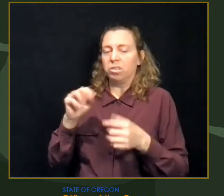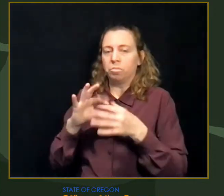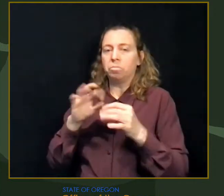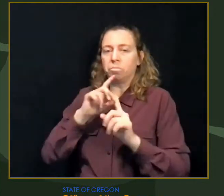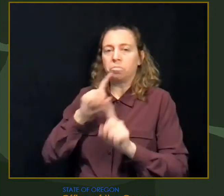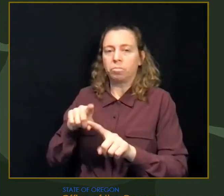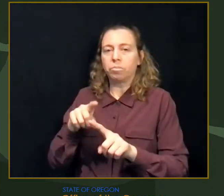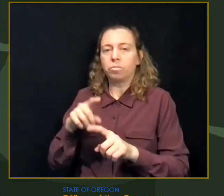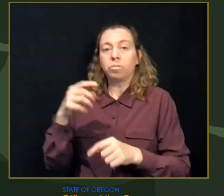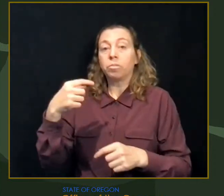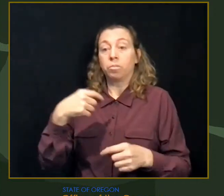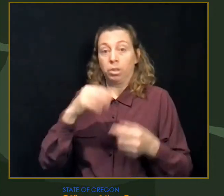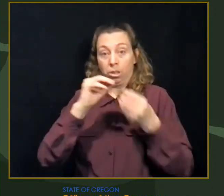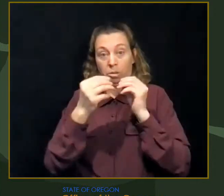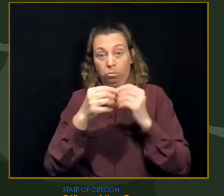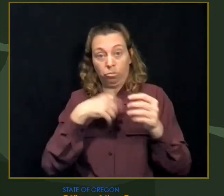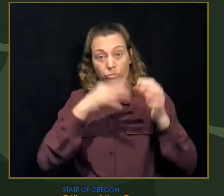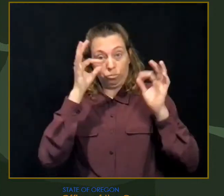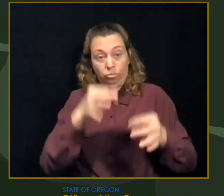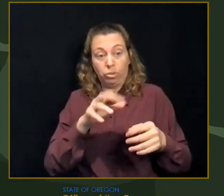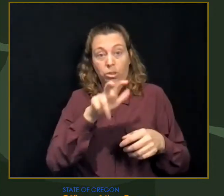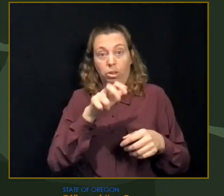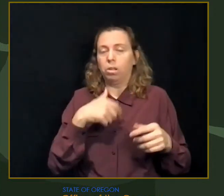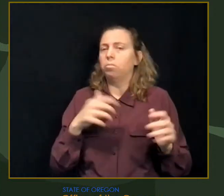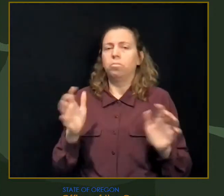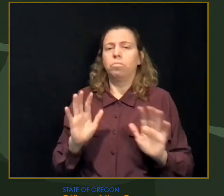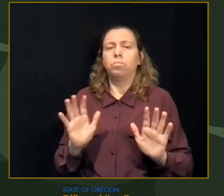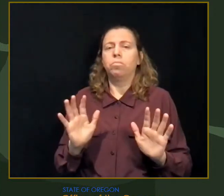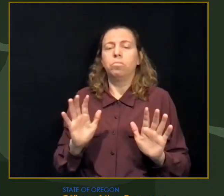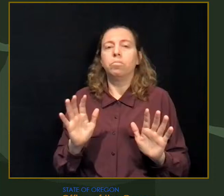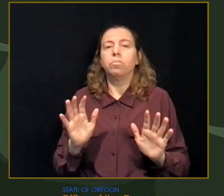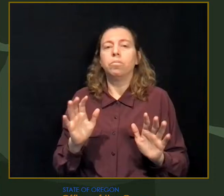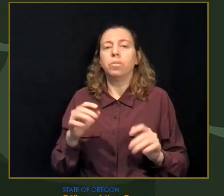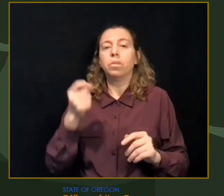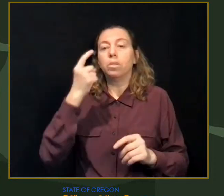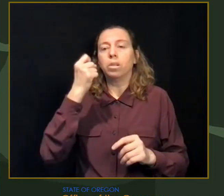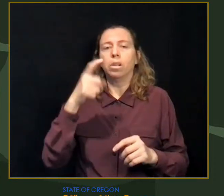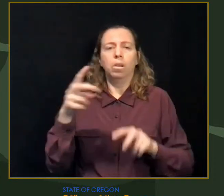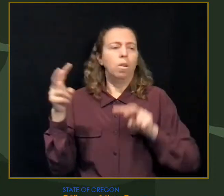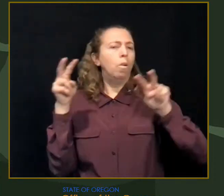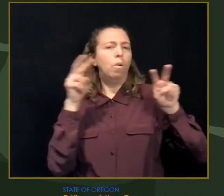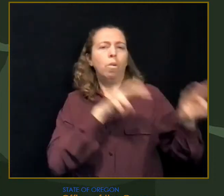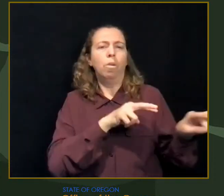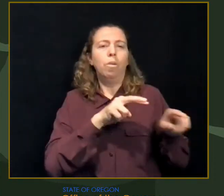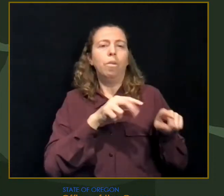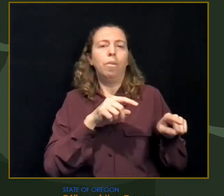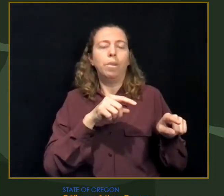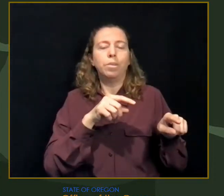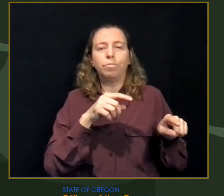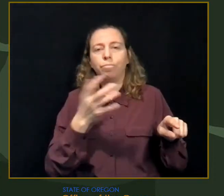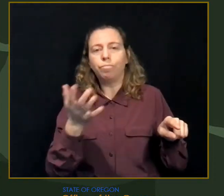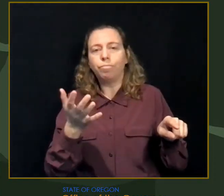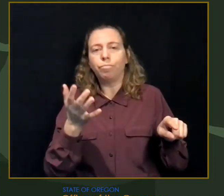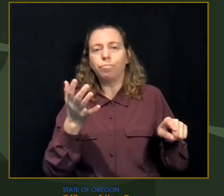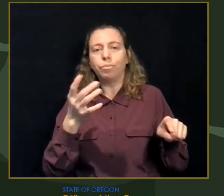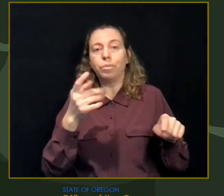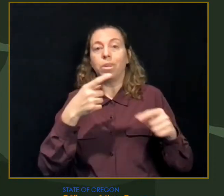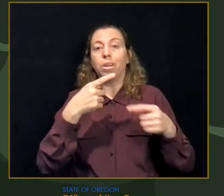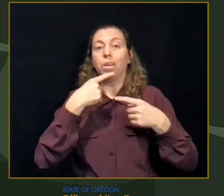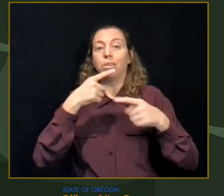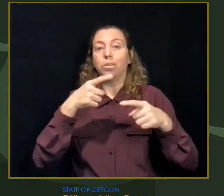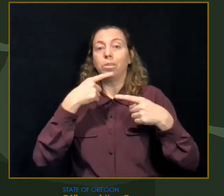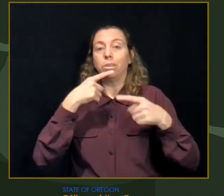this is almost exactly the same point in the curve before where we announced the social pause and the freeze. So it's in a